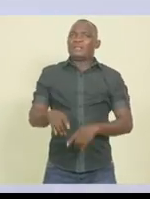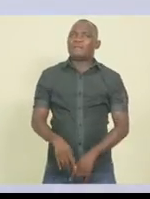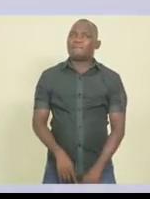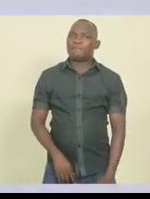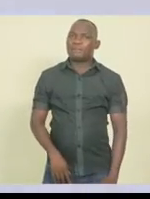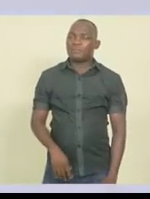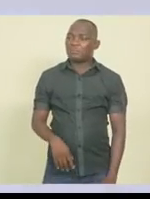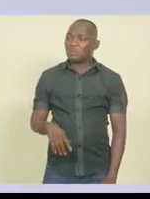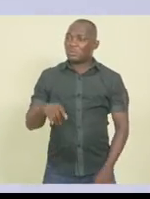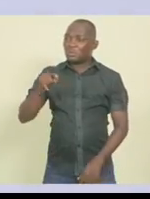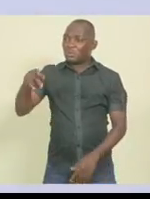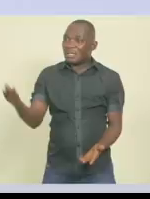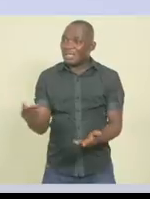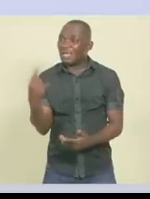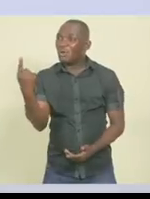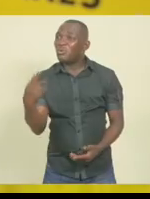Are you alone?